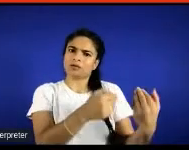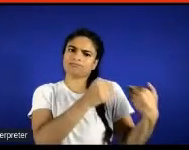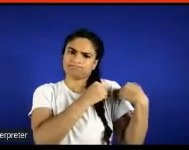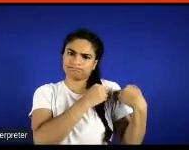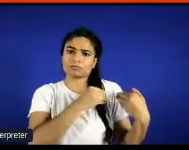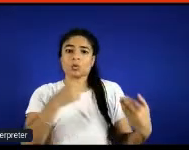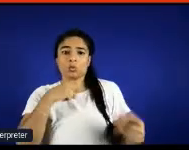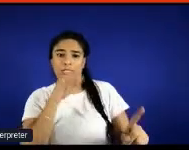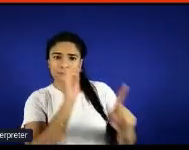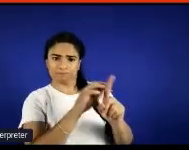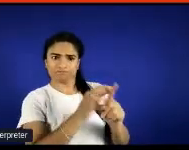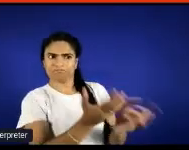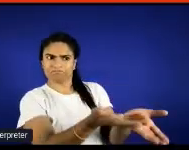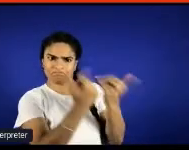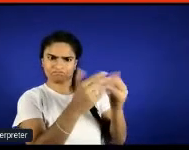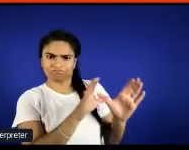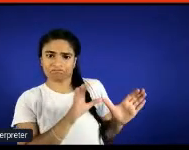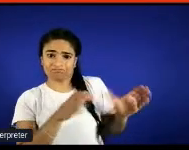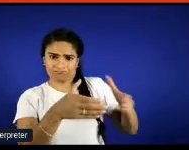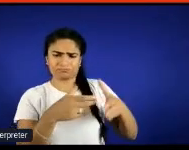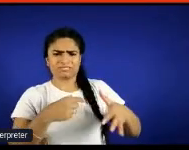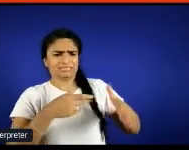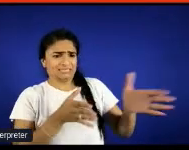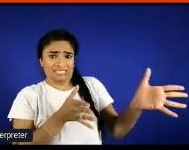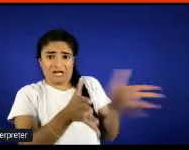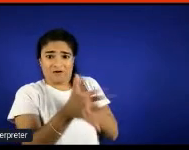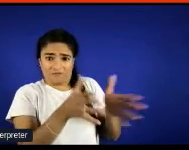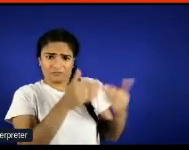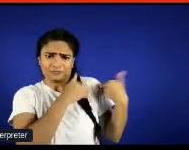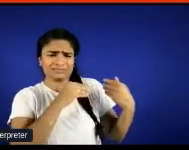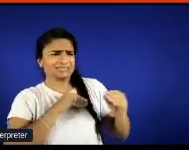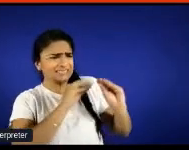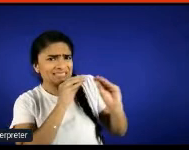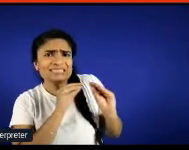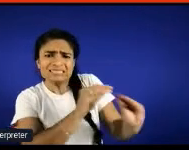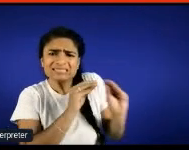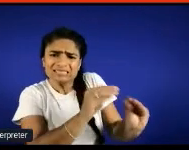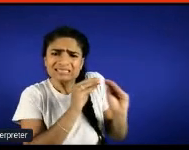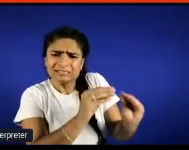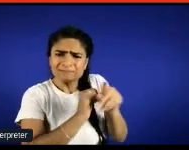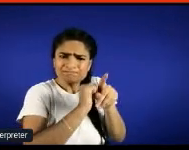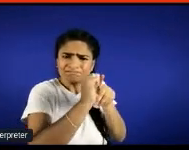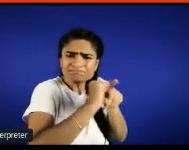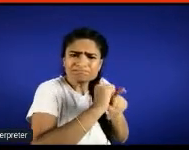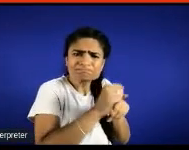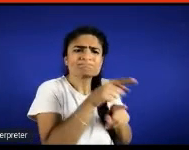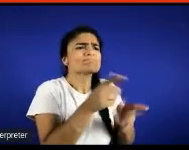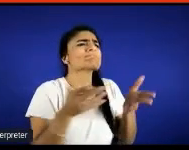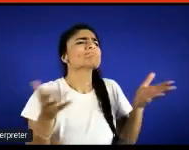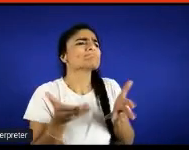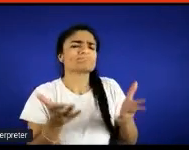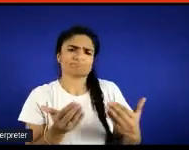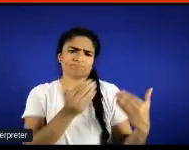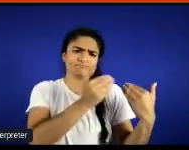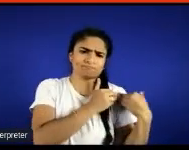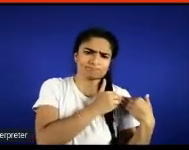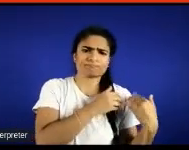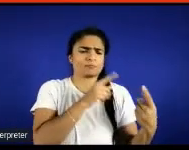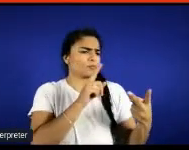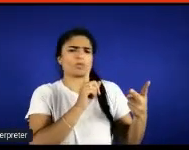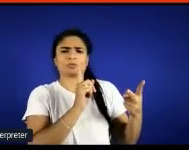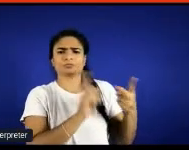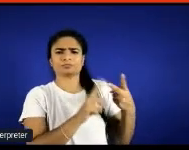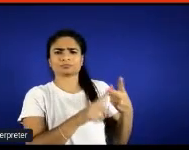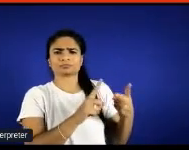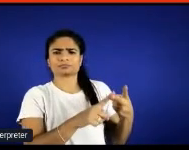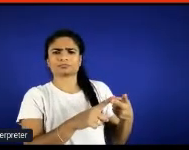the facilitators on the accountability mechanisms and the tools that we have, and the forms that